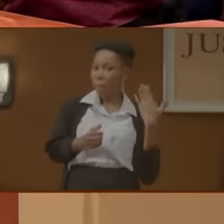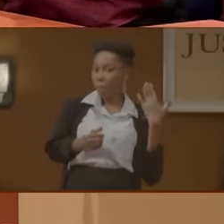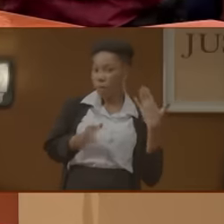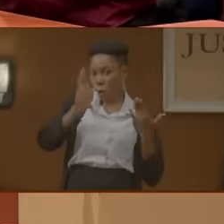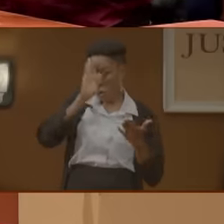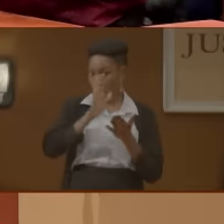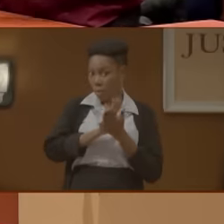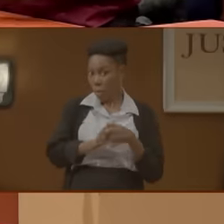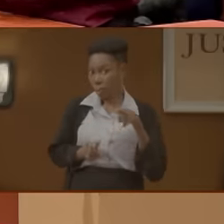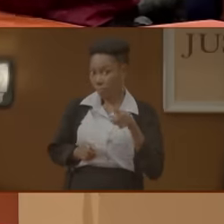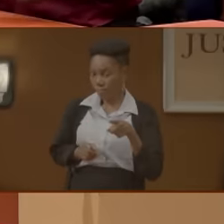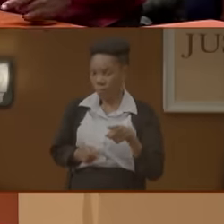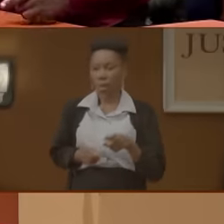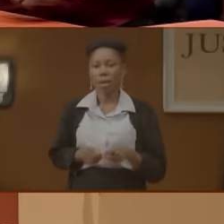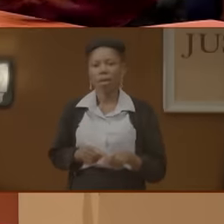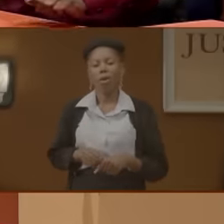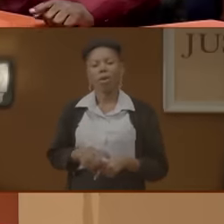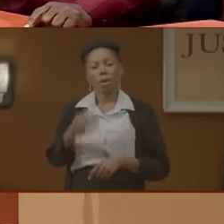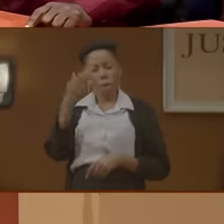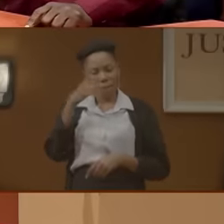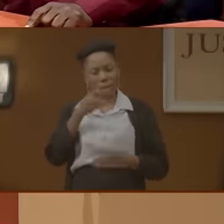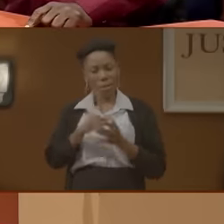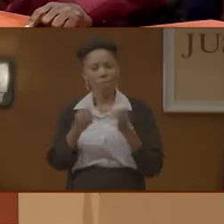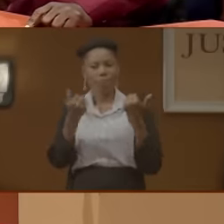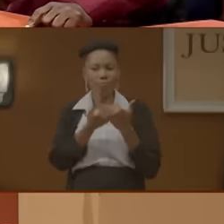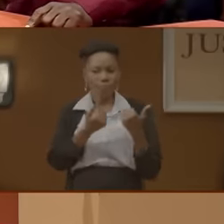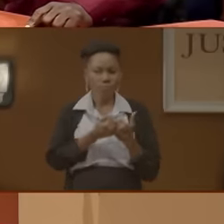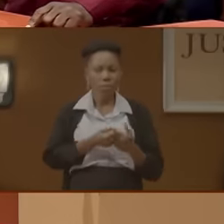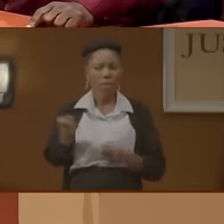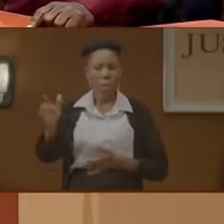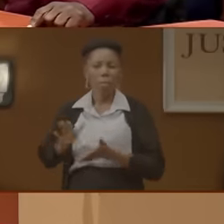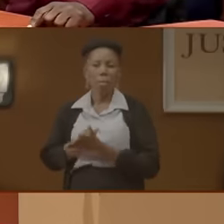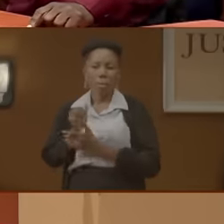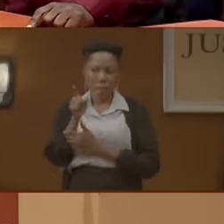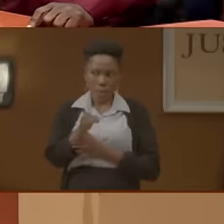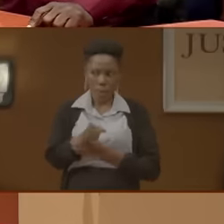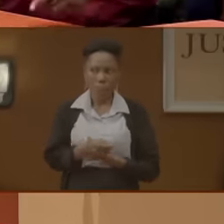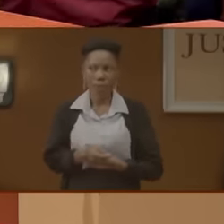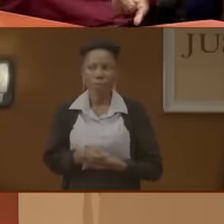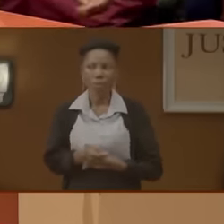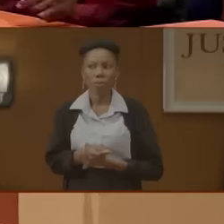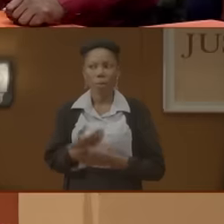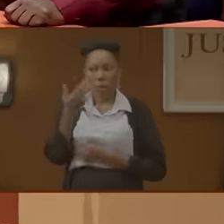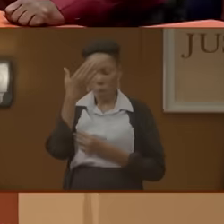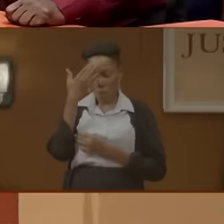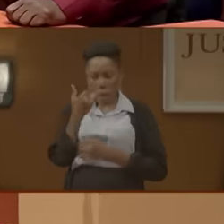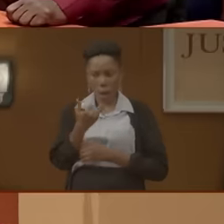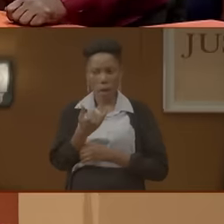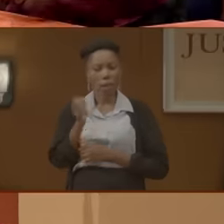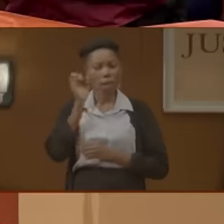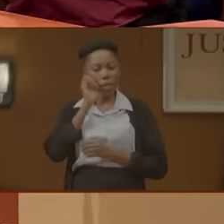was always fighting and beating, and I believed her completely. Along the line, she moved into, I was staying in the barracks